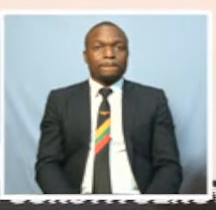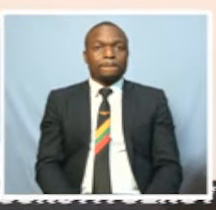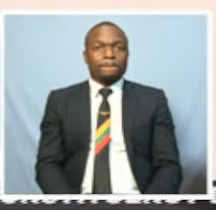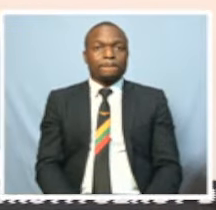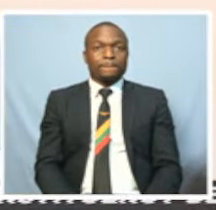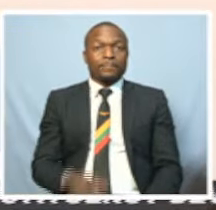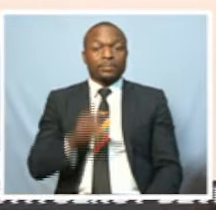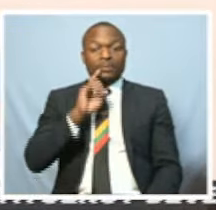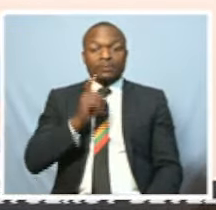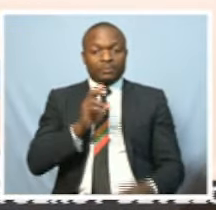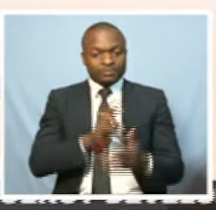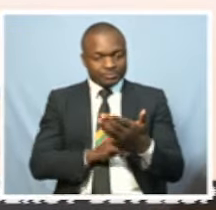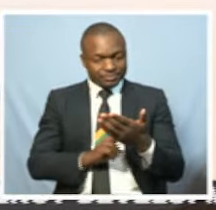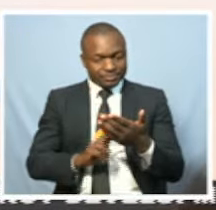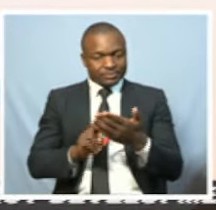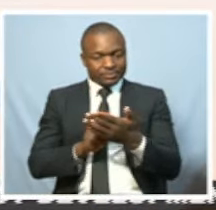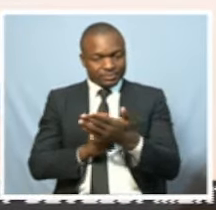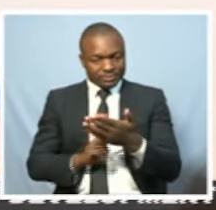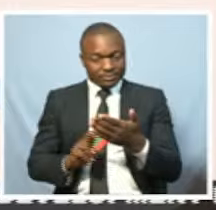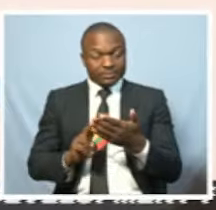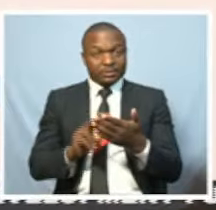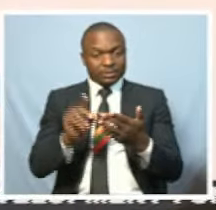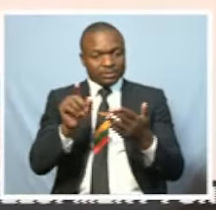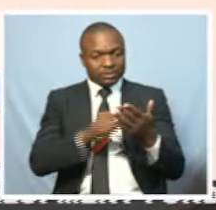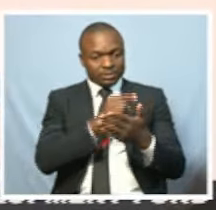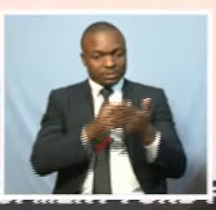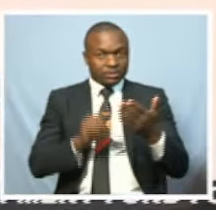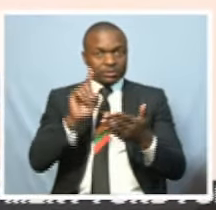it should read, we should cancel